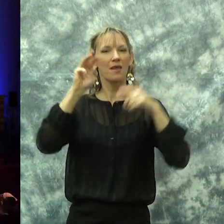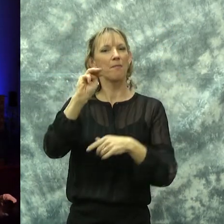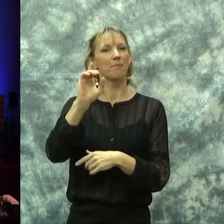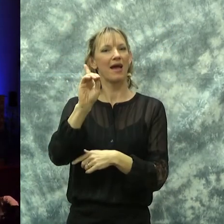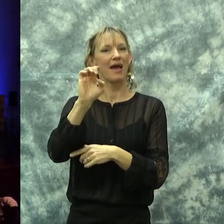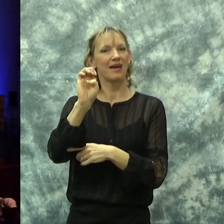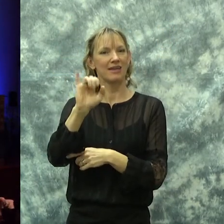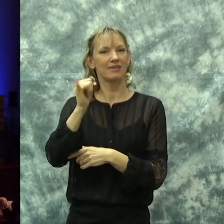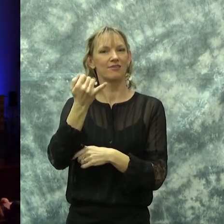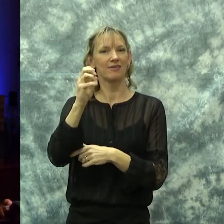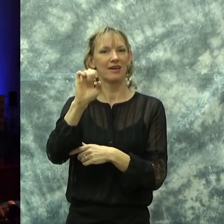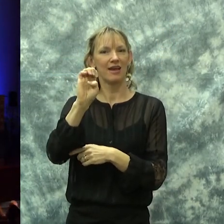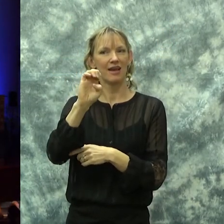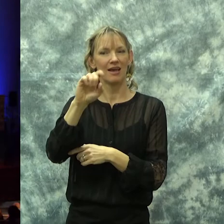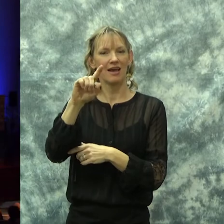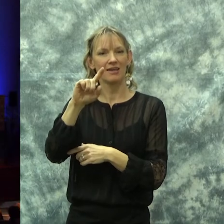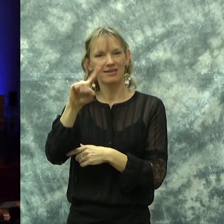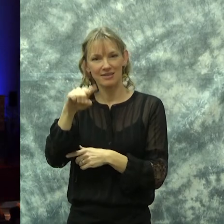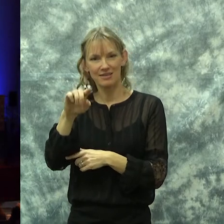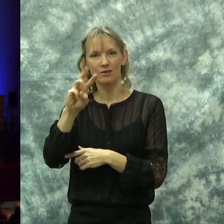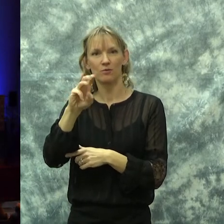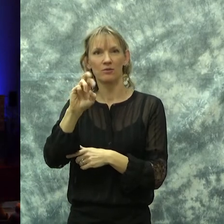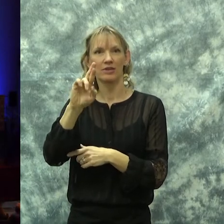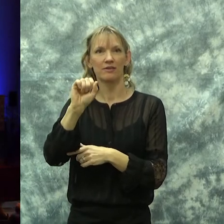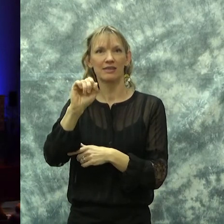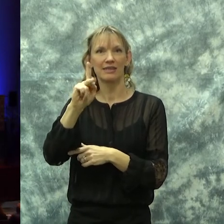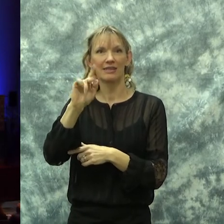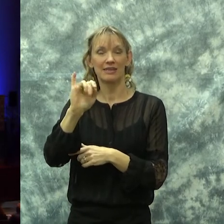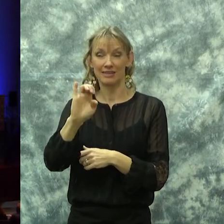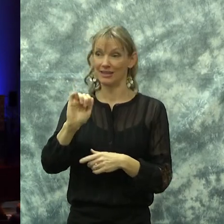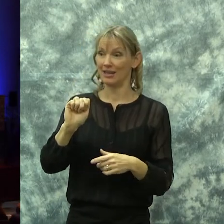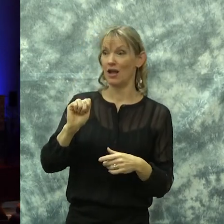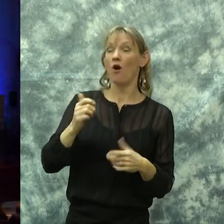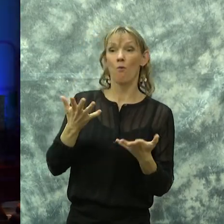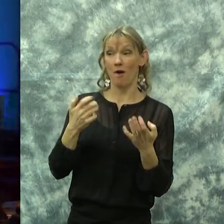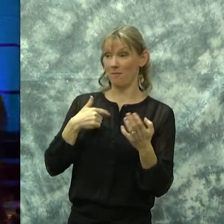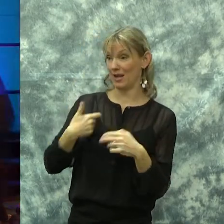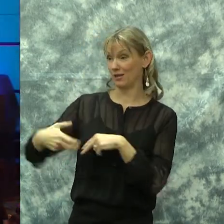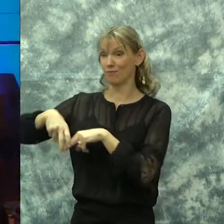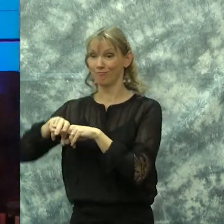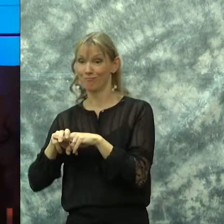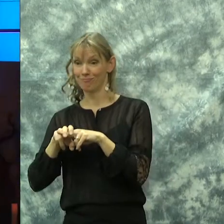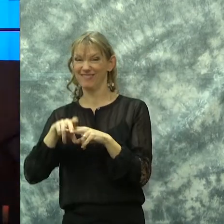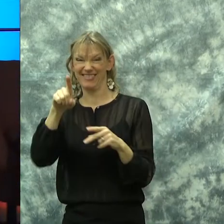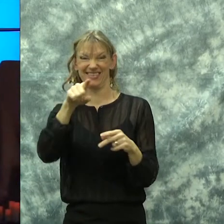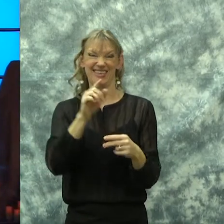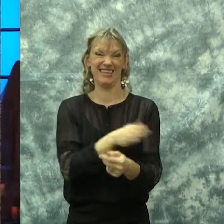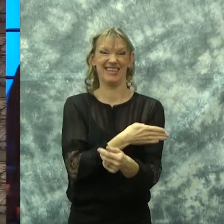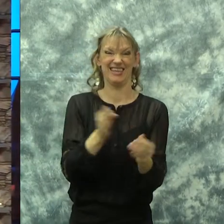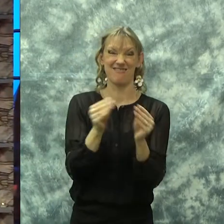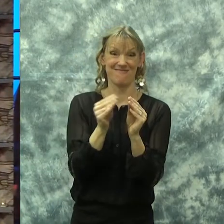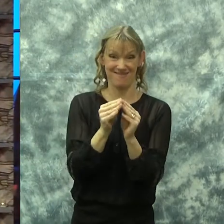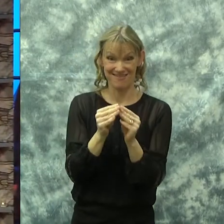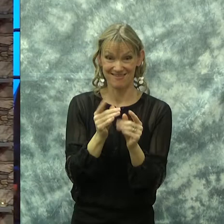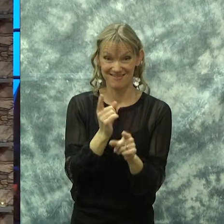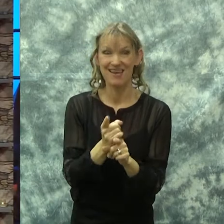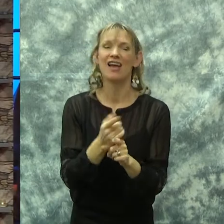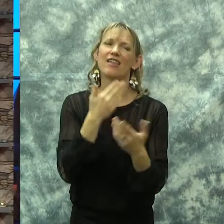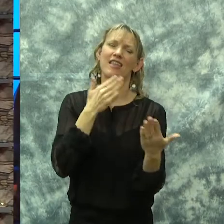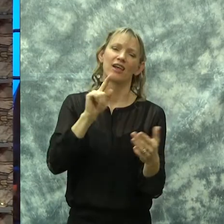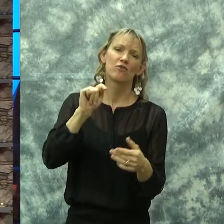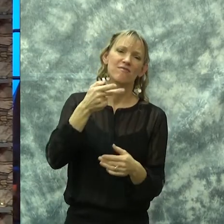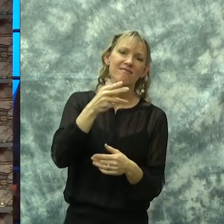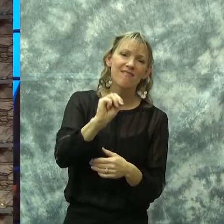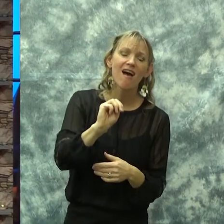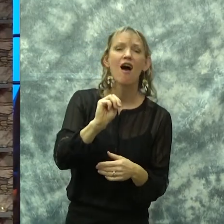Maddie Jaswierska, thank you so much. Don't you want me just to stay in my chair and have her sing a few more songs for us? They're just beautiful, fantastic. Thank you, Tom Litch,